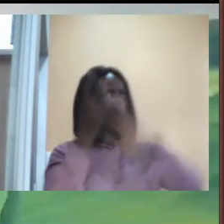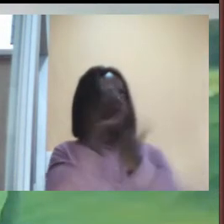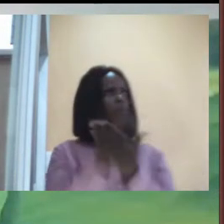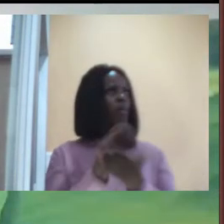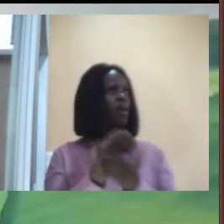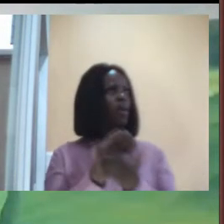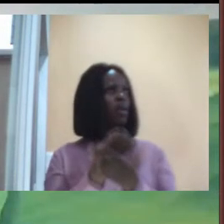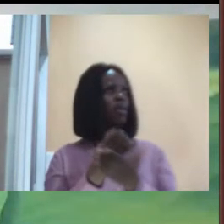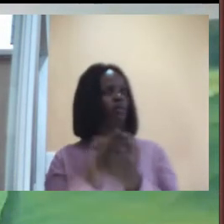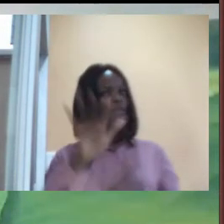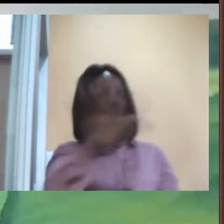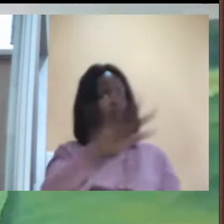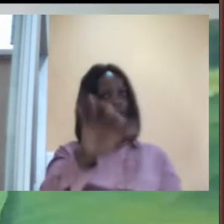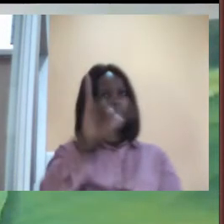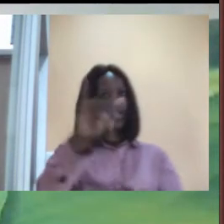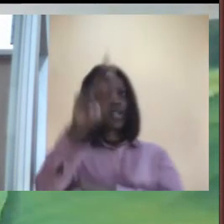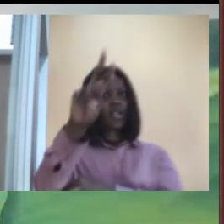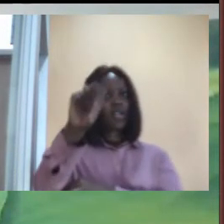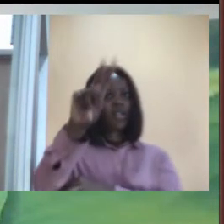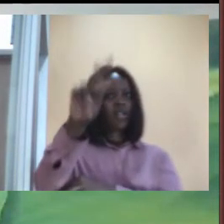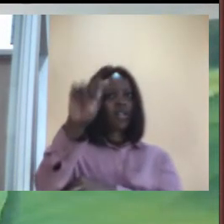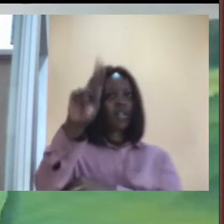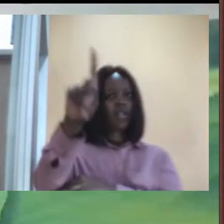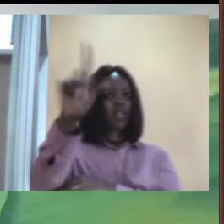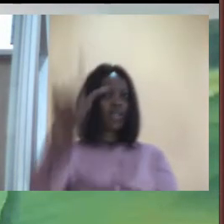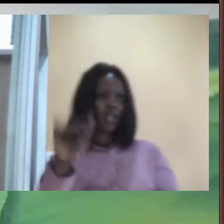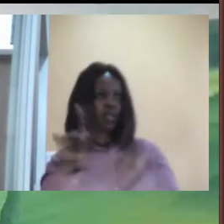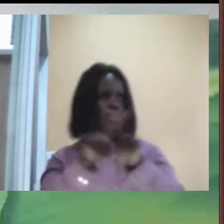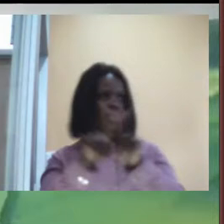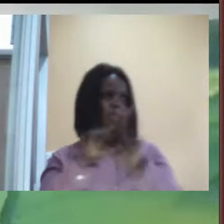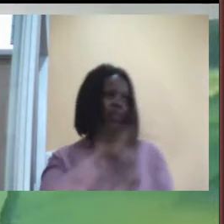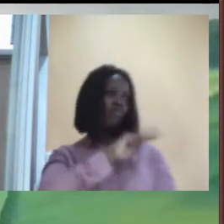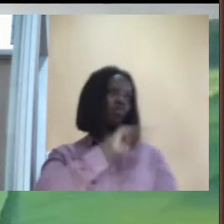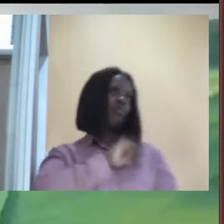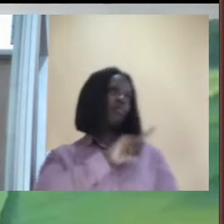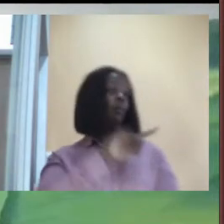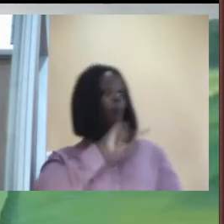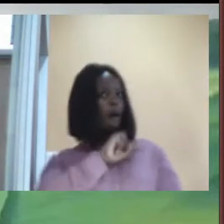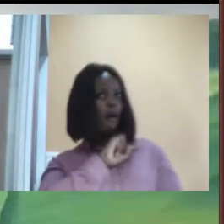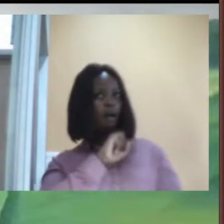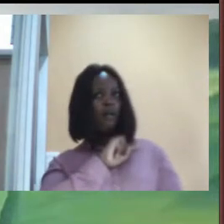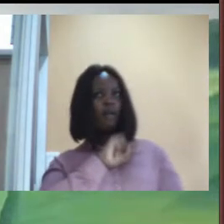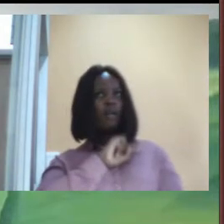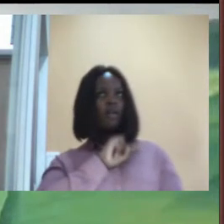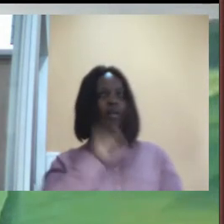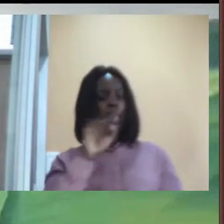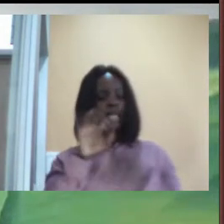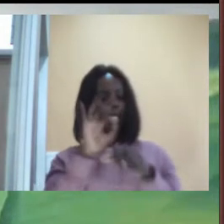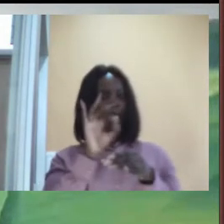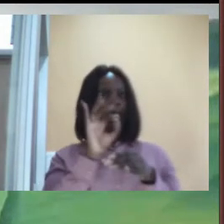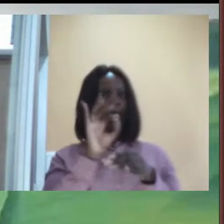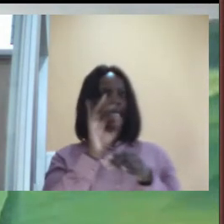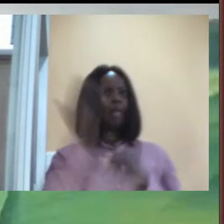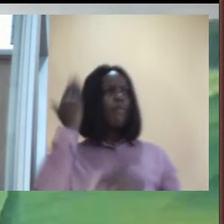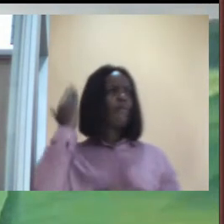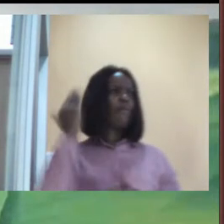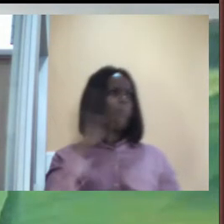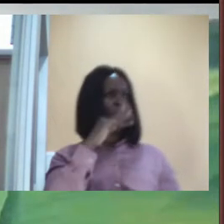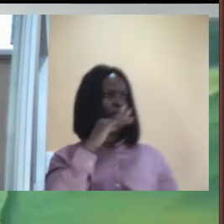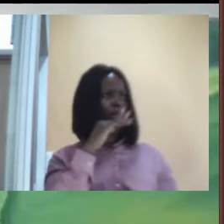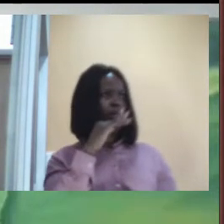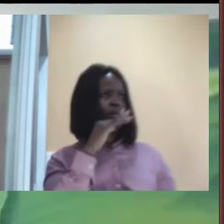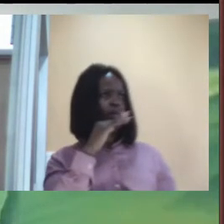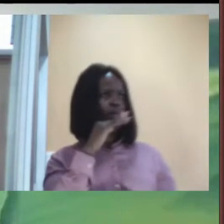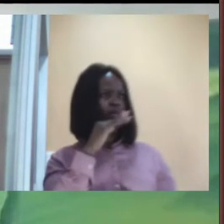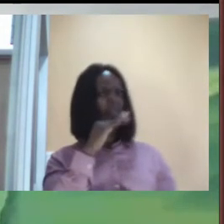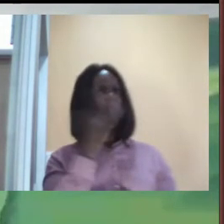area of Inkandla and surrounding, and also of KwaZulu-Natal, because these tea at once, it was in the shelves of